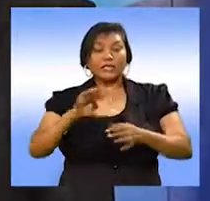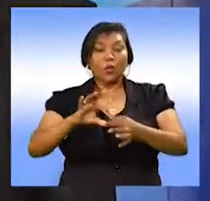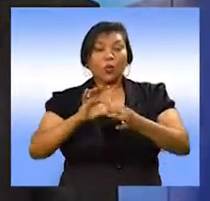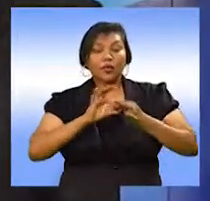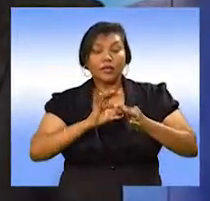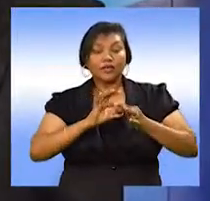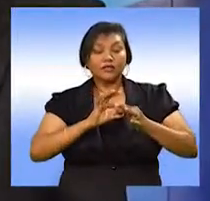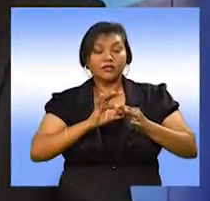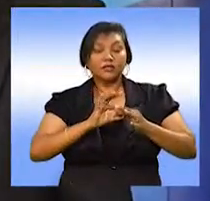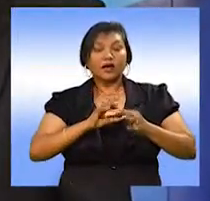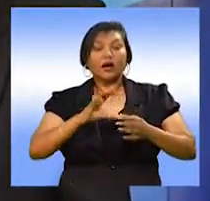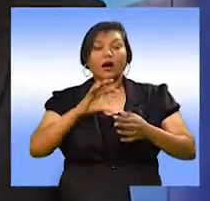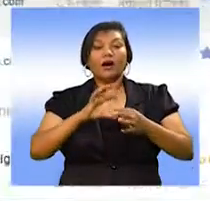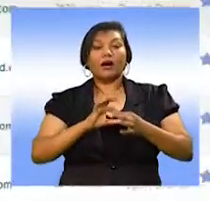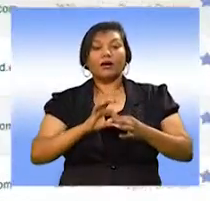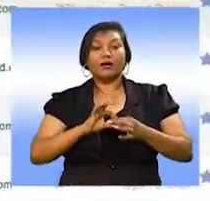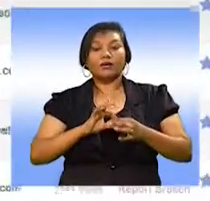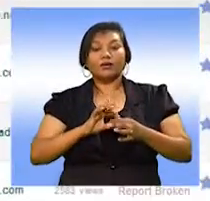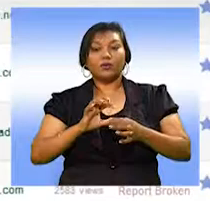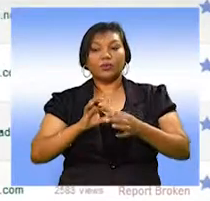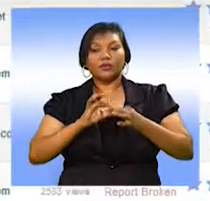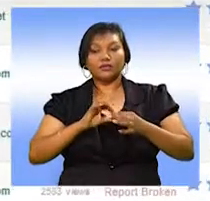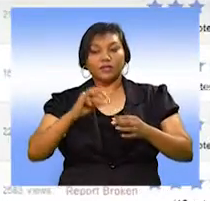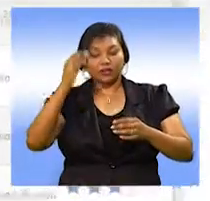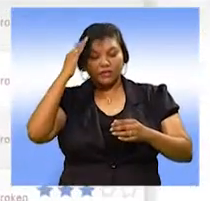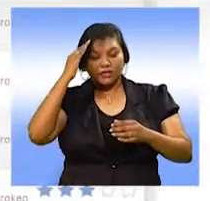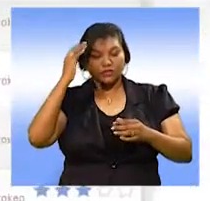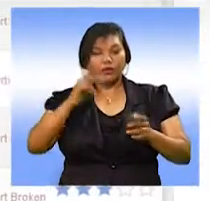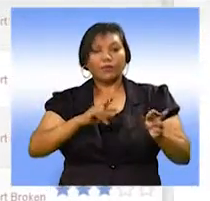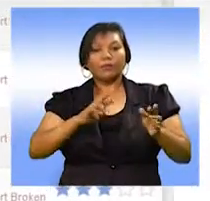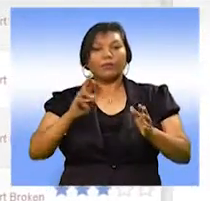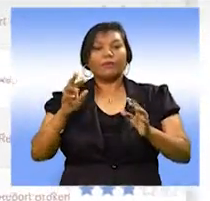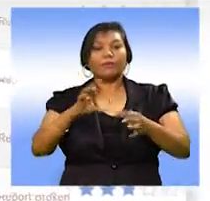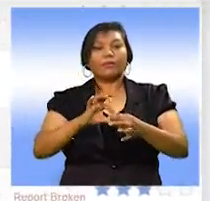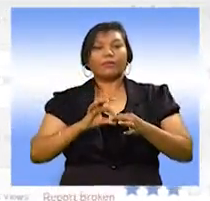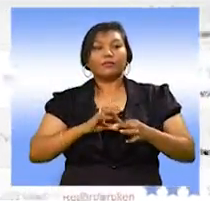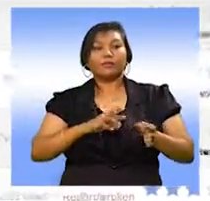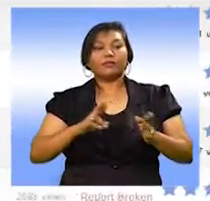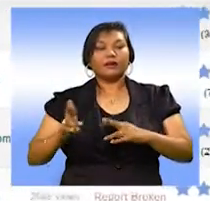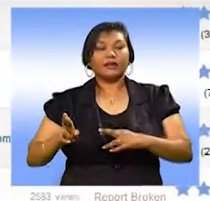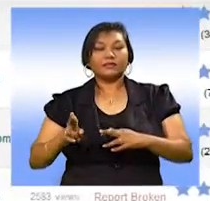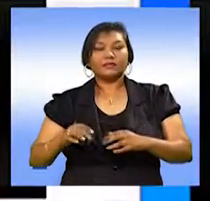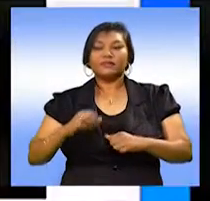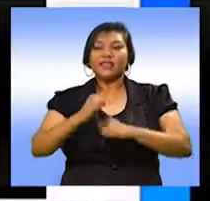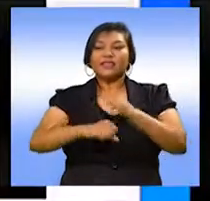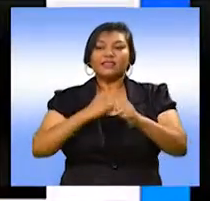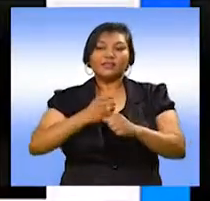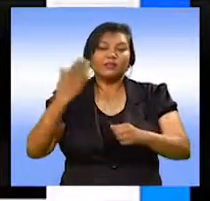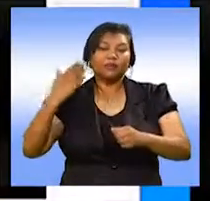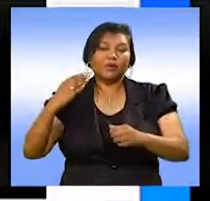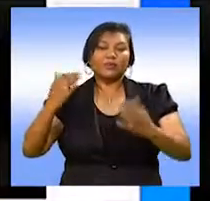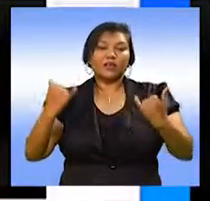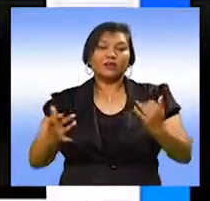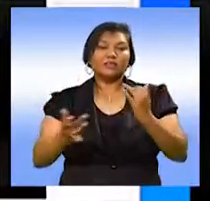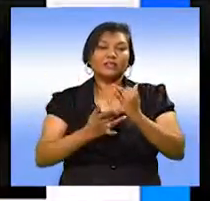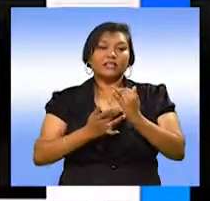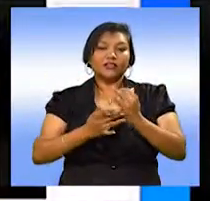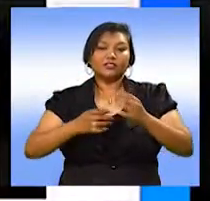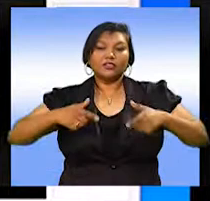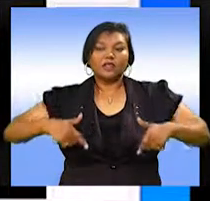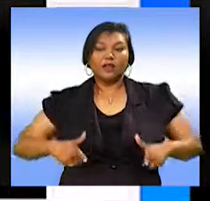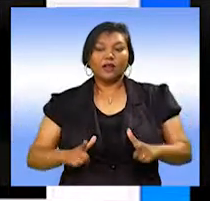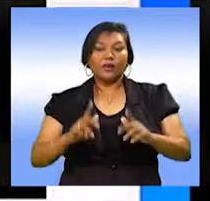of intellectual property rights. In recent years, rapid technology development has changed the ways in which consumers access